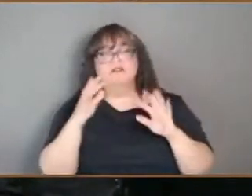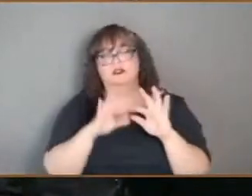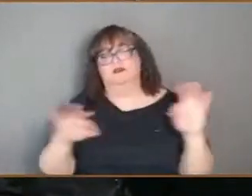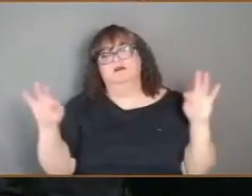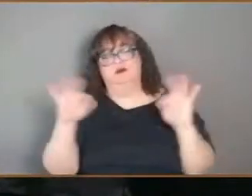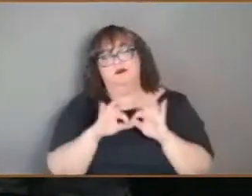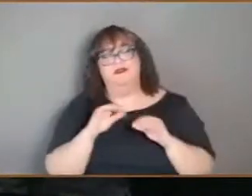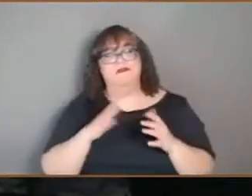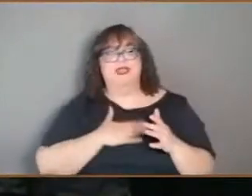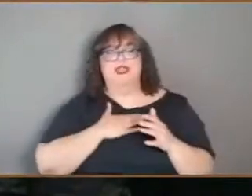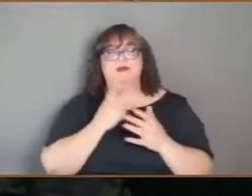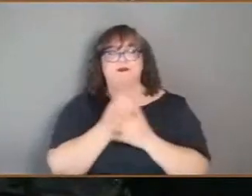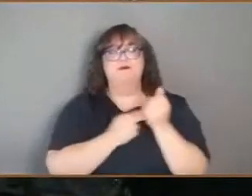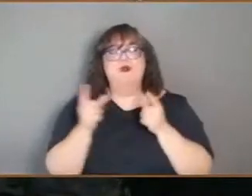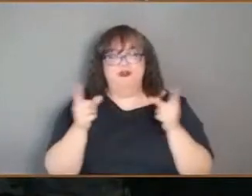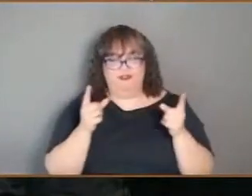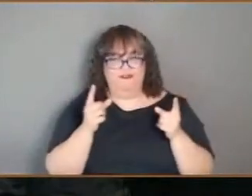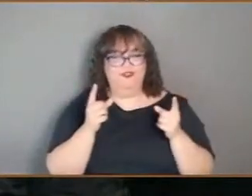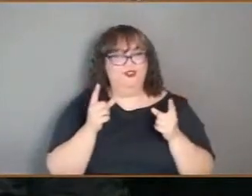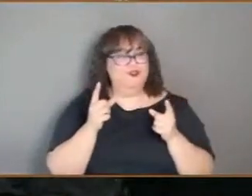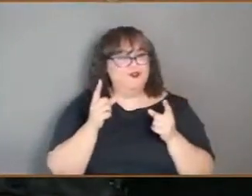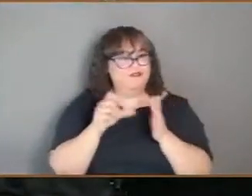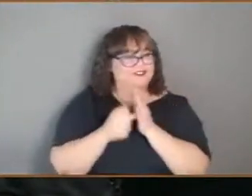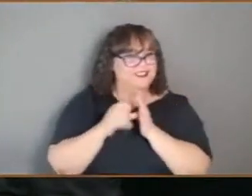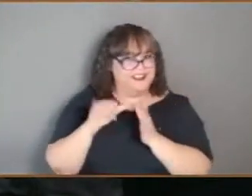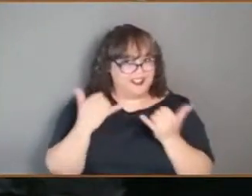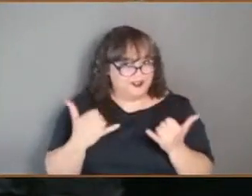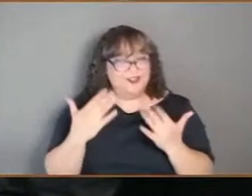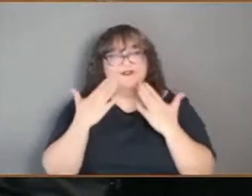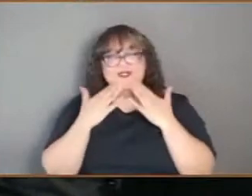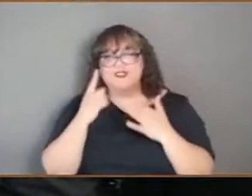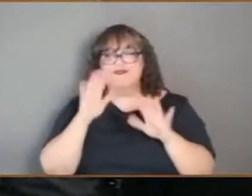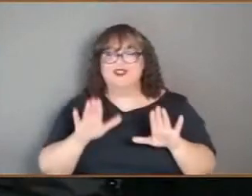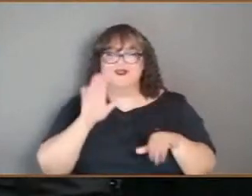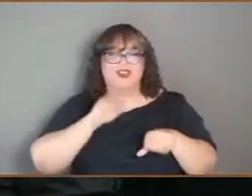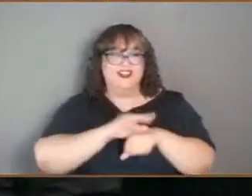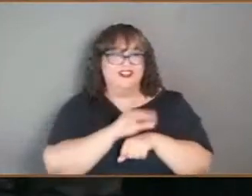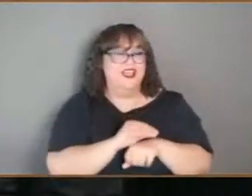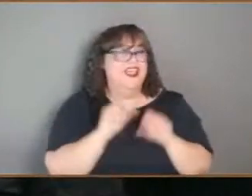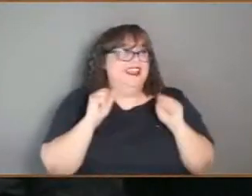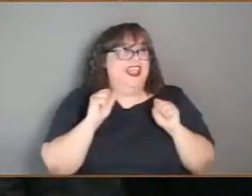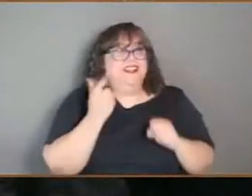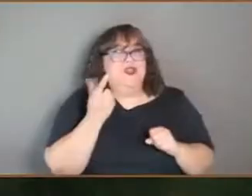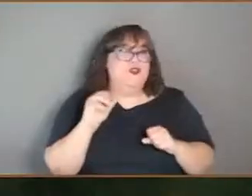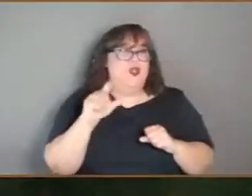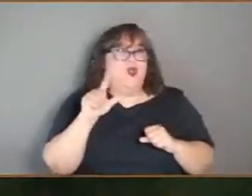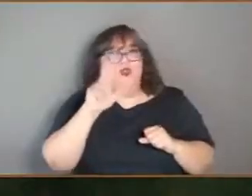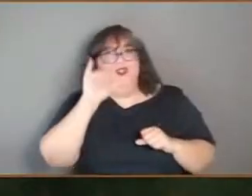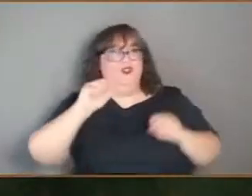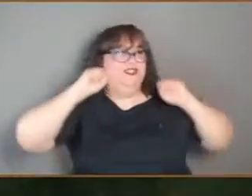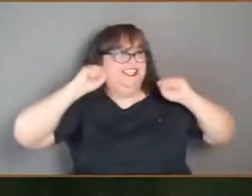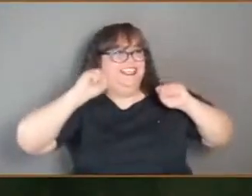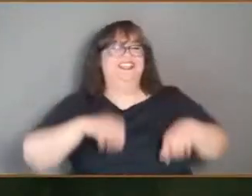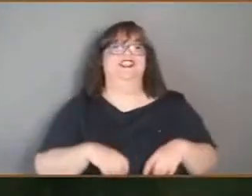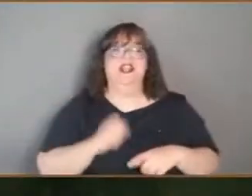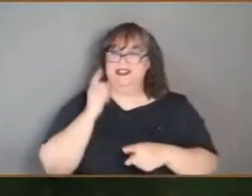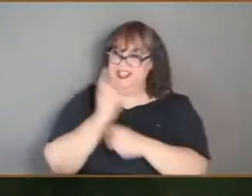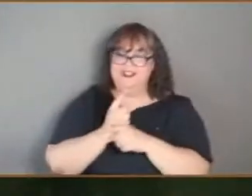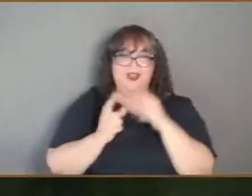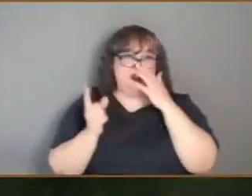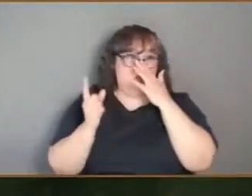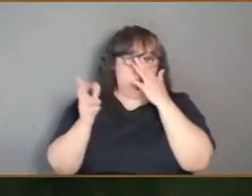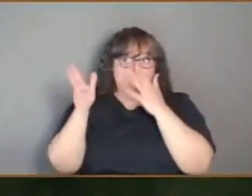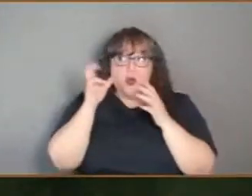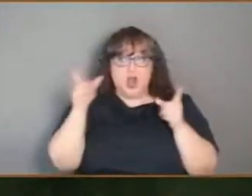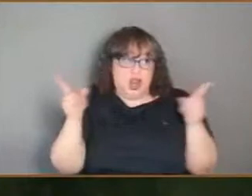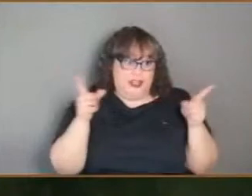pointed that out today. So thank you so much for the great advice. Thank you for having us. Go Lucy, that's right. And you know, you heard them, really think about it.